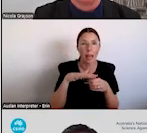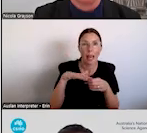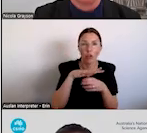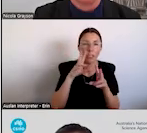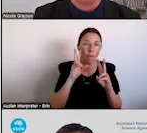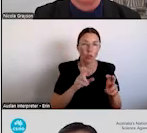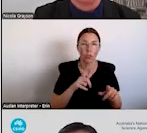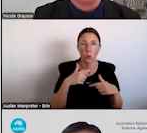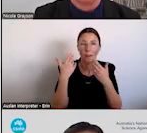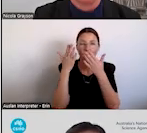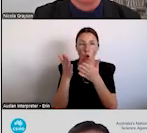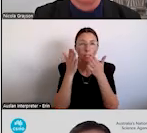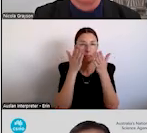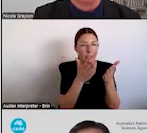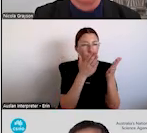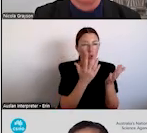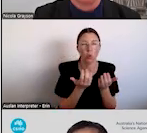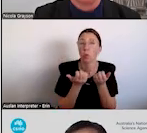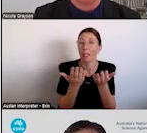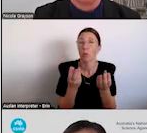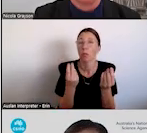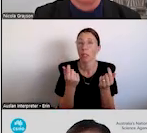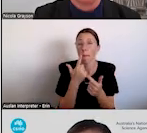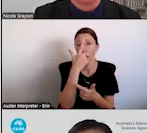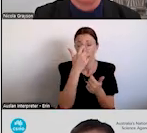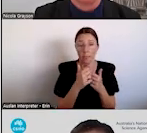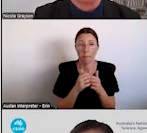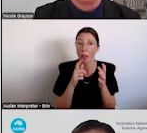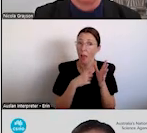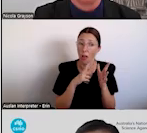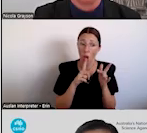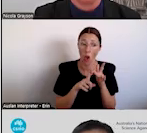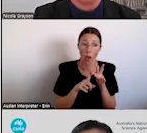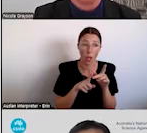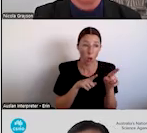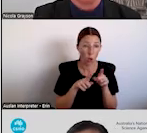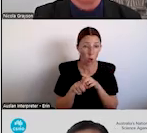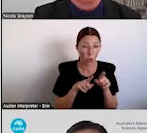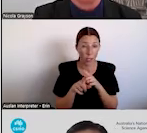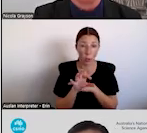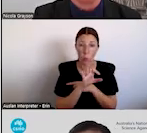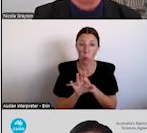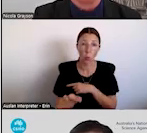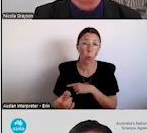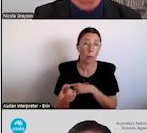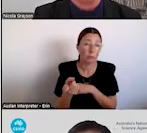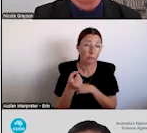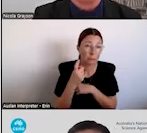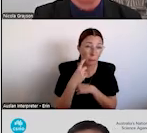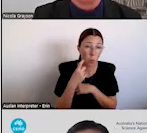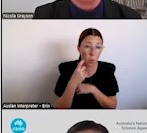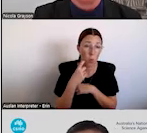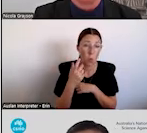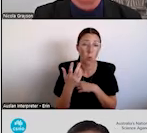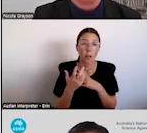working on and give you some sense of AI learning is not that simple, training in context and the entire life cycle. So